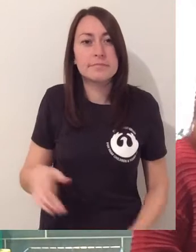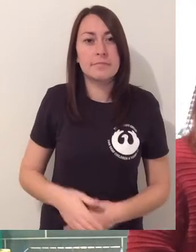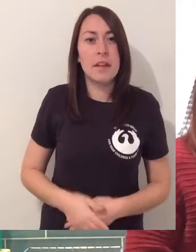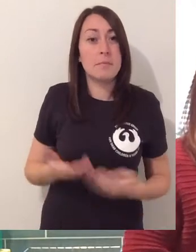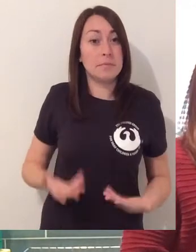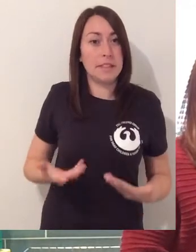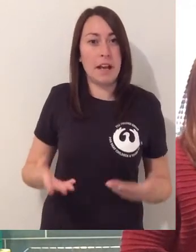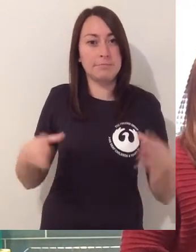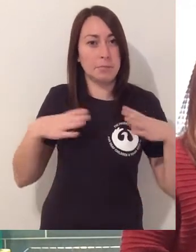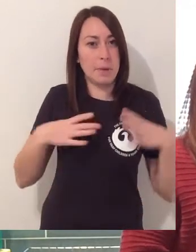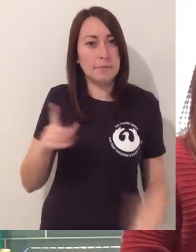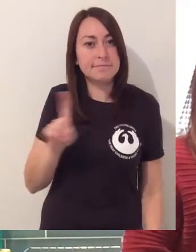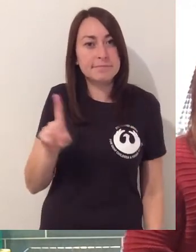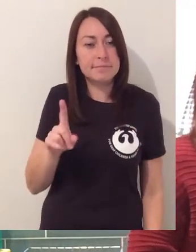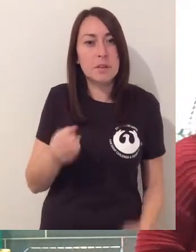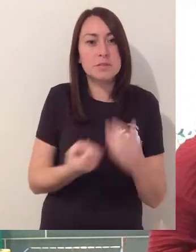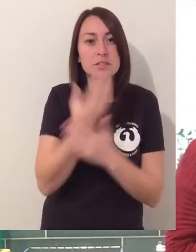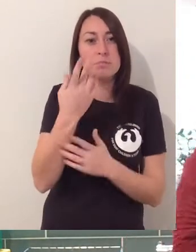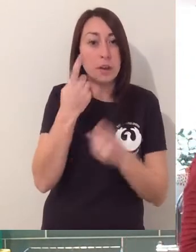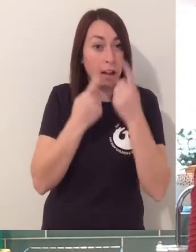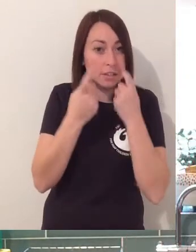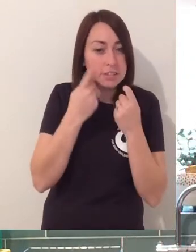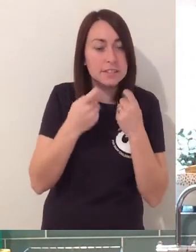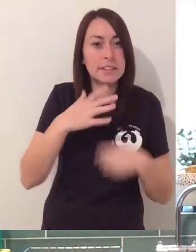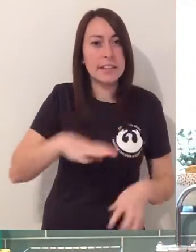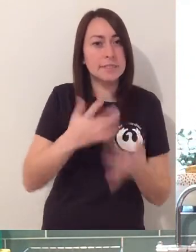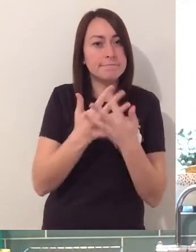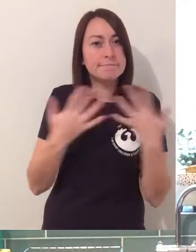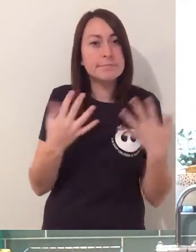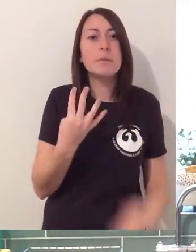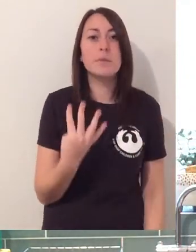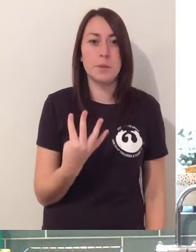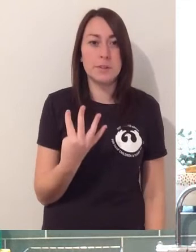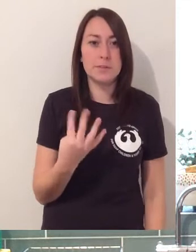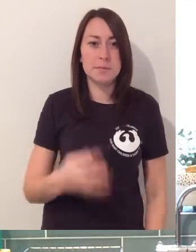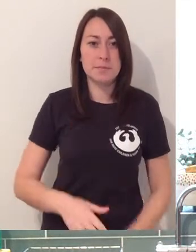to prepare our spring onions. So we're going to need 4 spring onions.